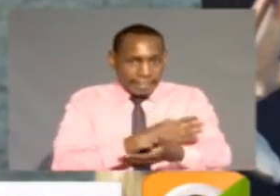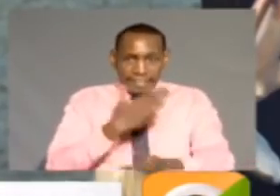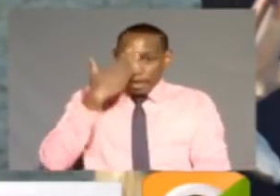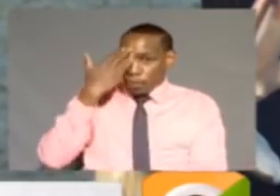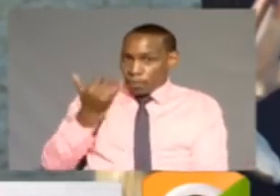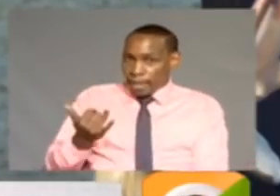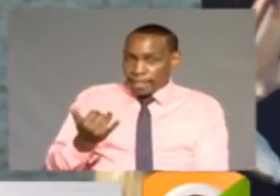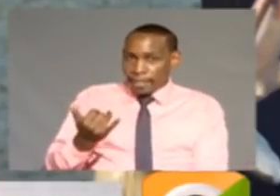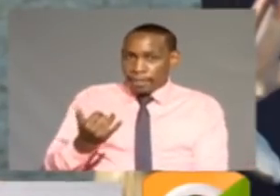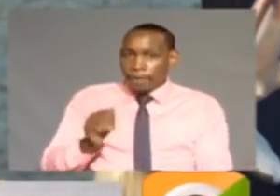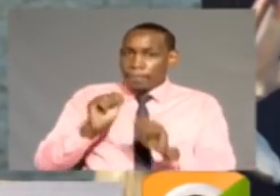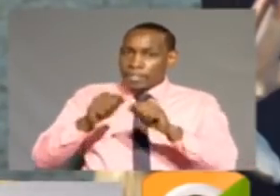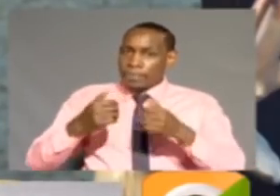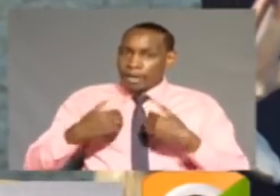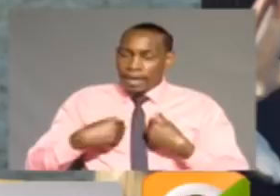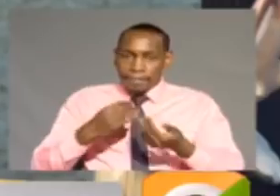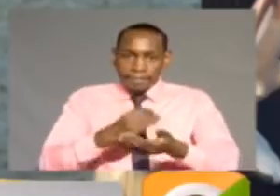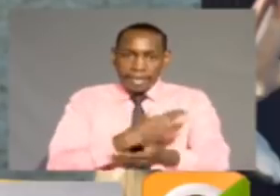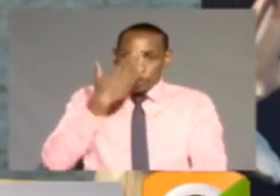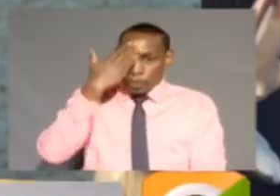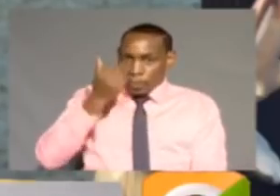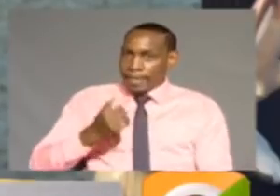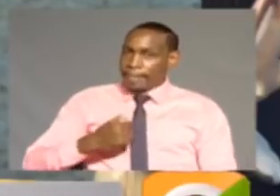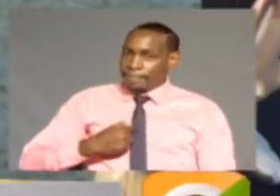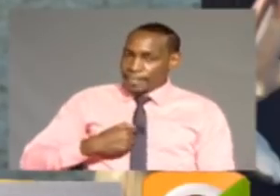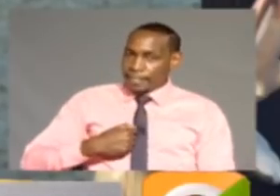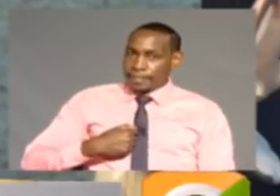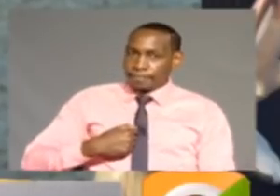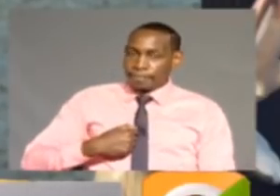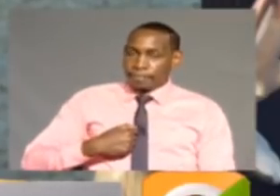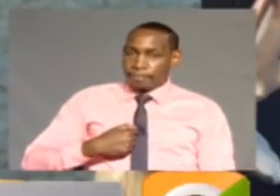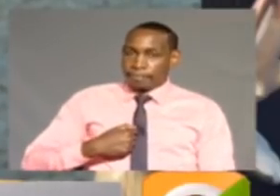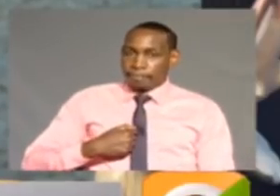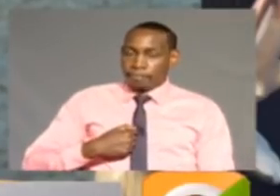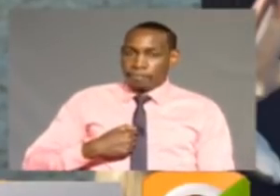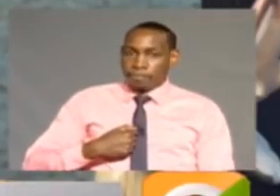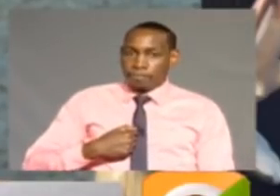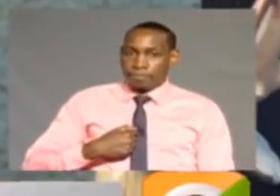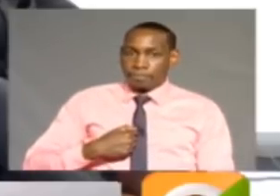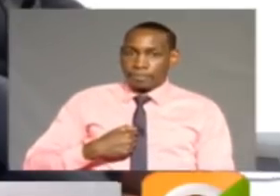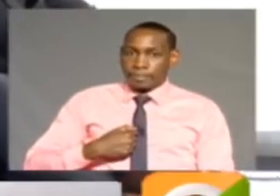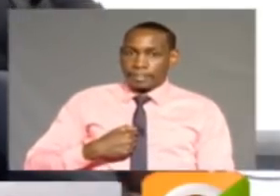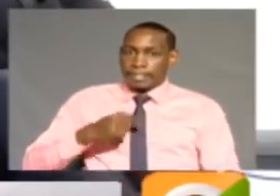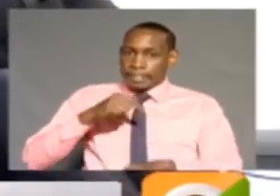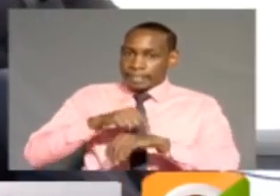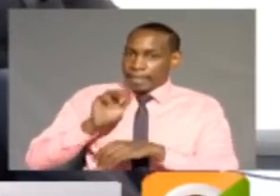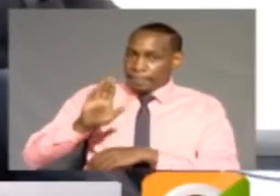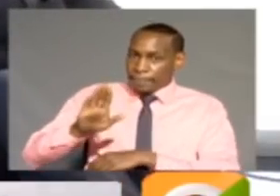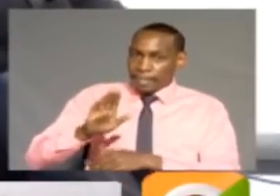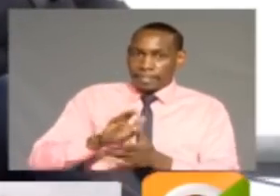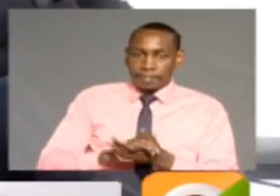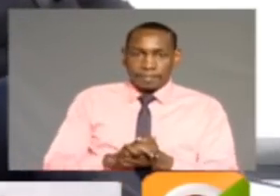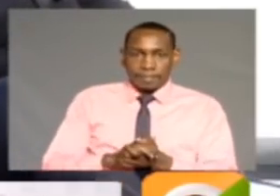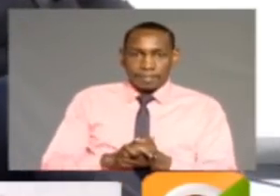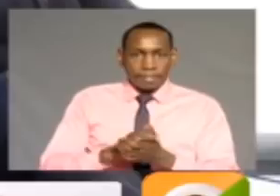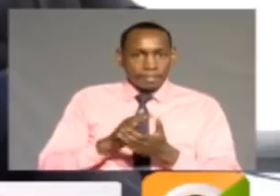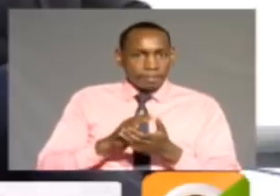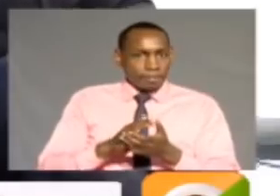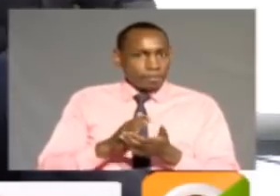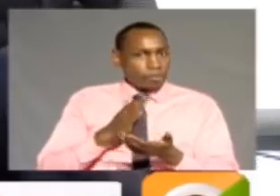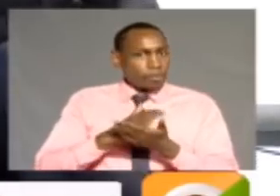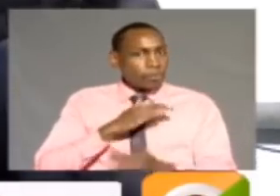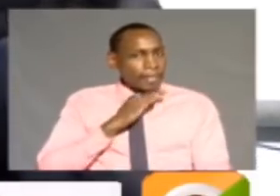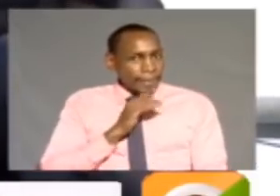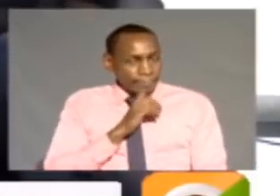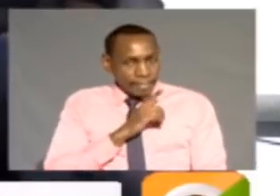Why would I have cancer? Why me? And immediately you see like, am I going to die? You